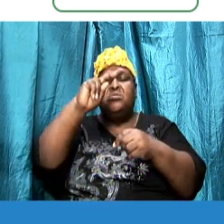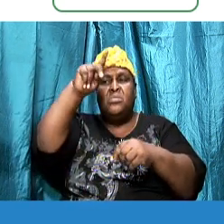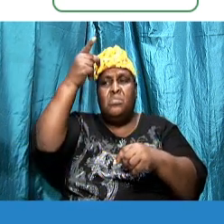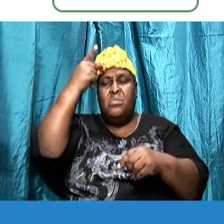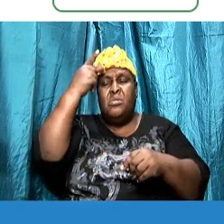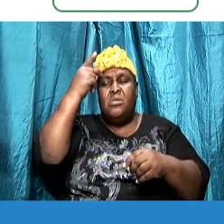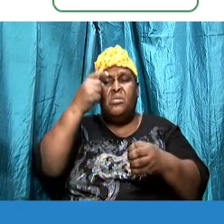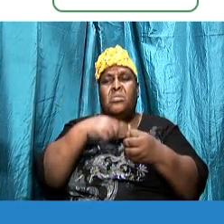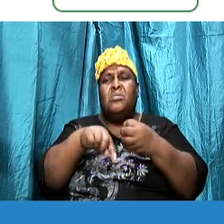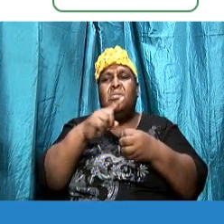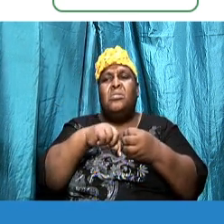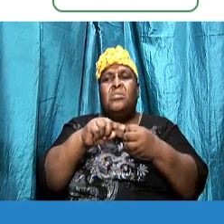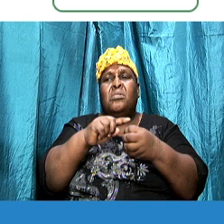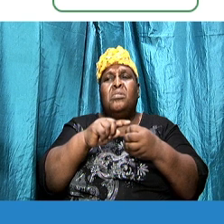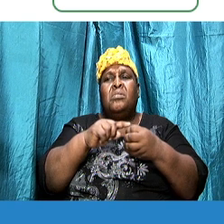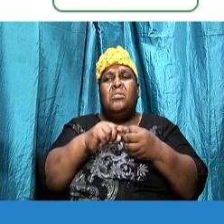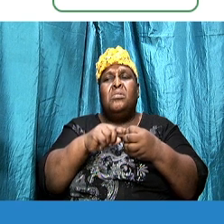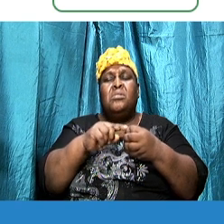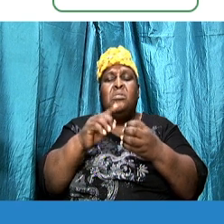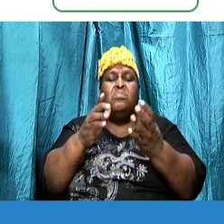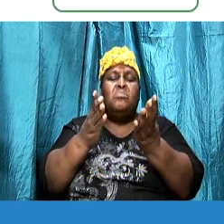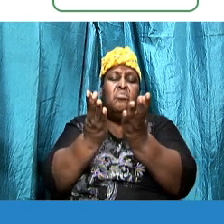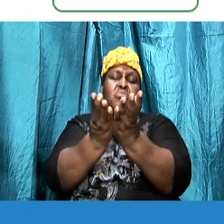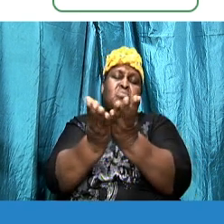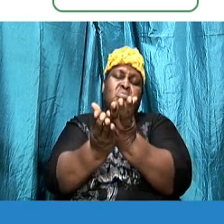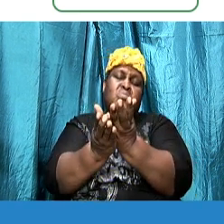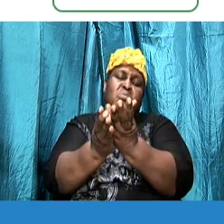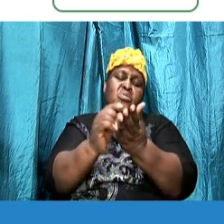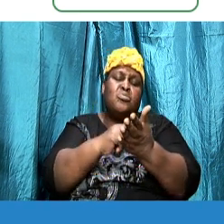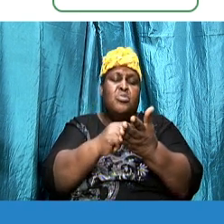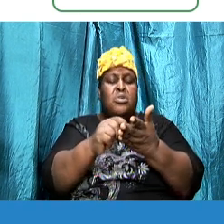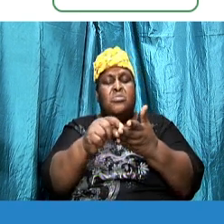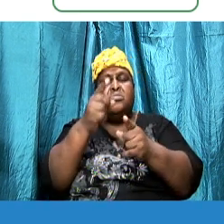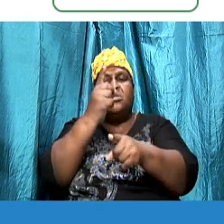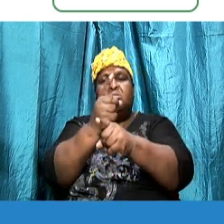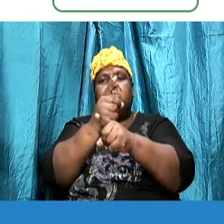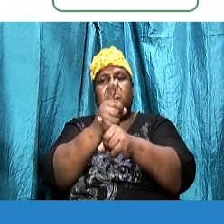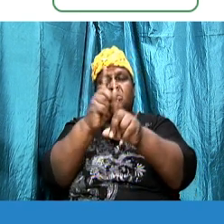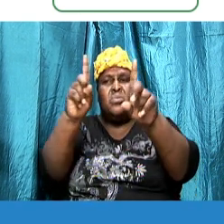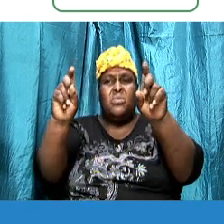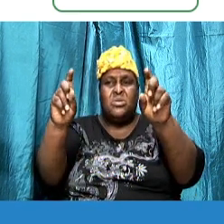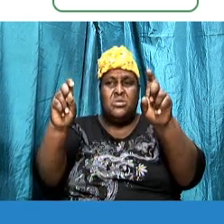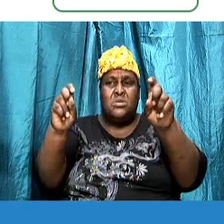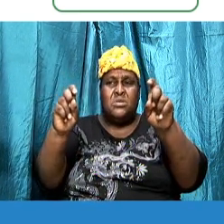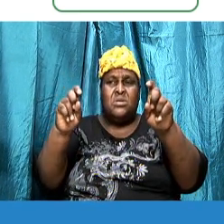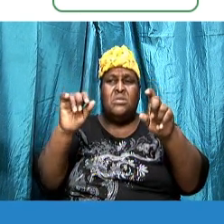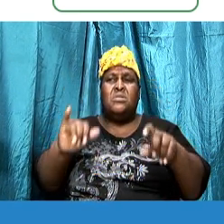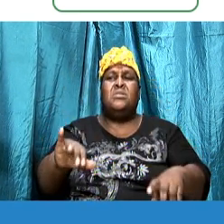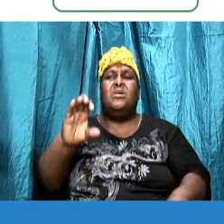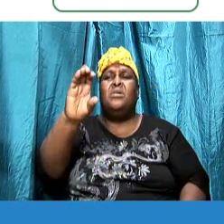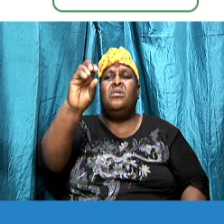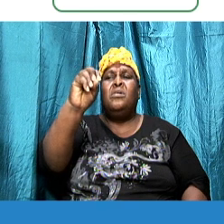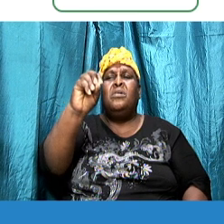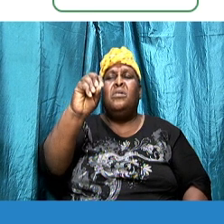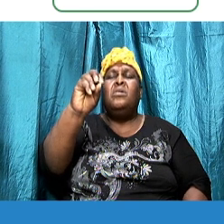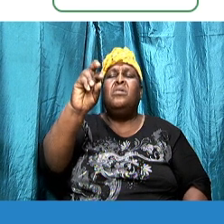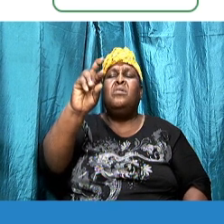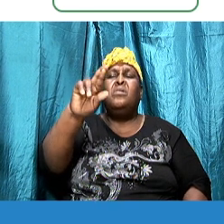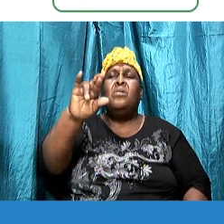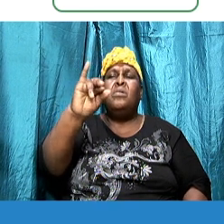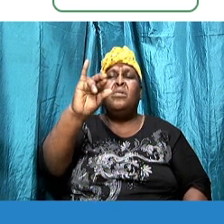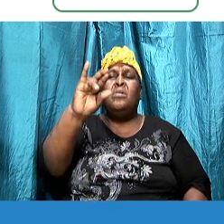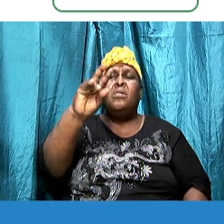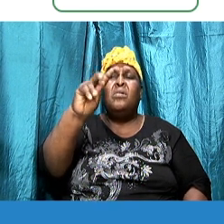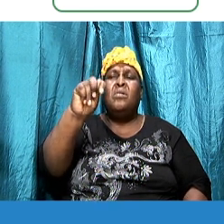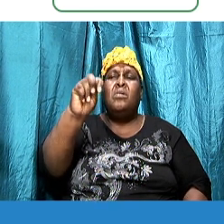the book was written to answer questions that the Corinthians have. So let us start by